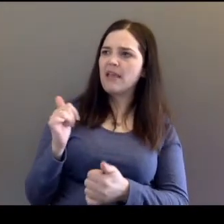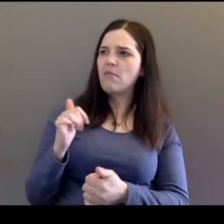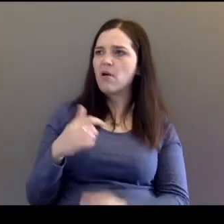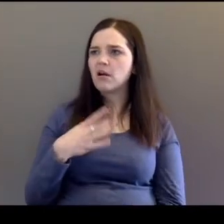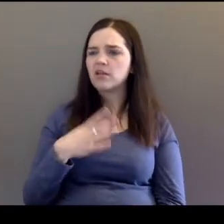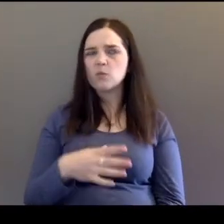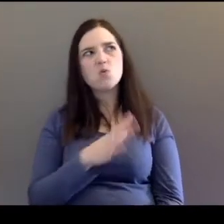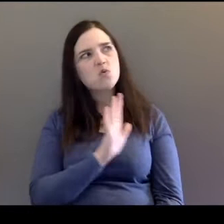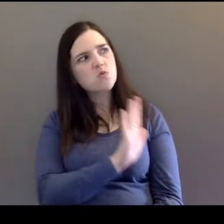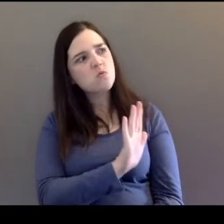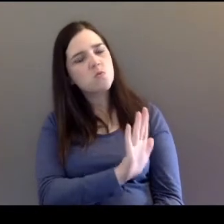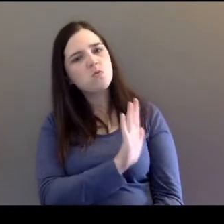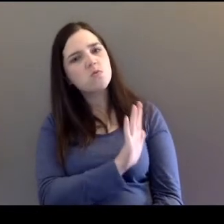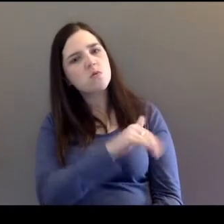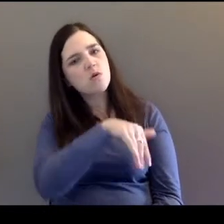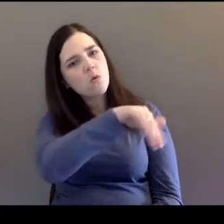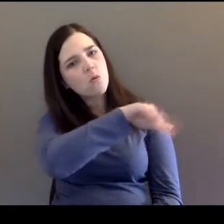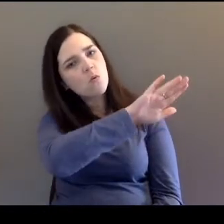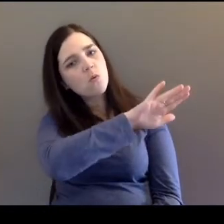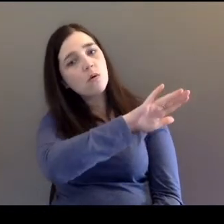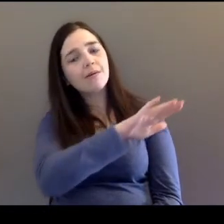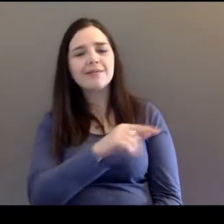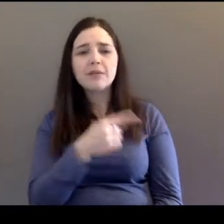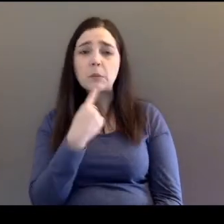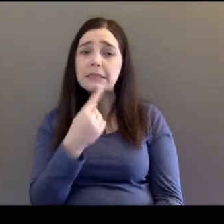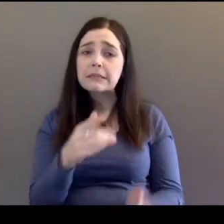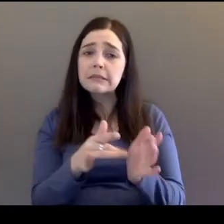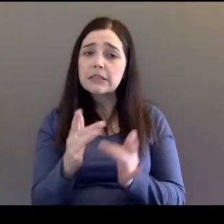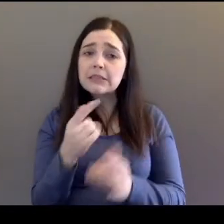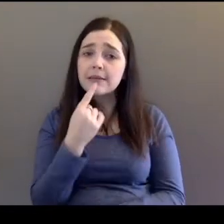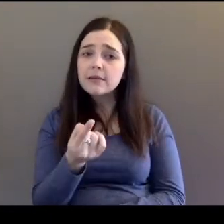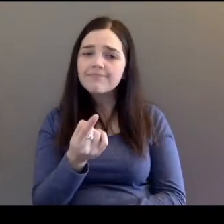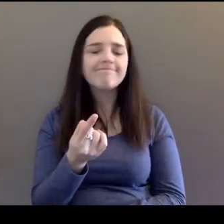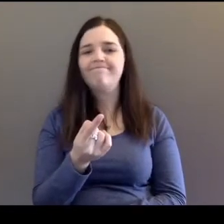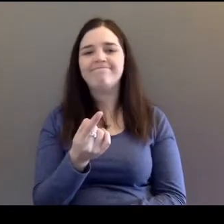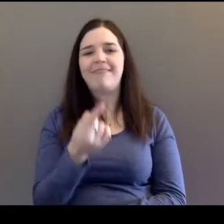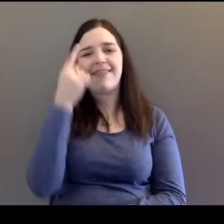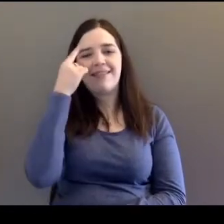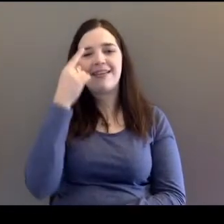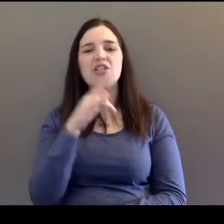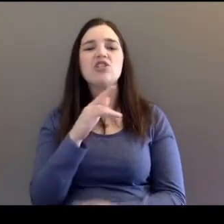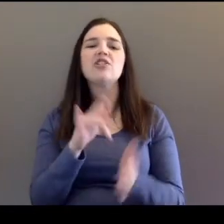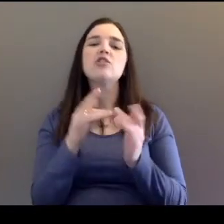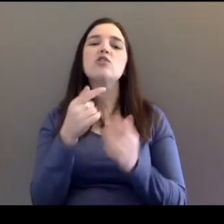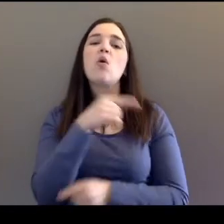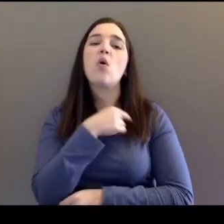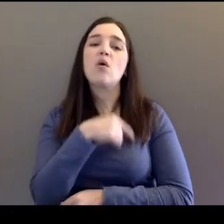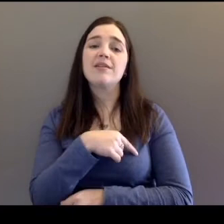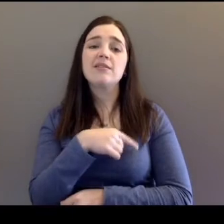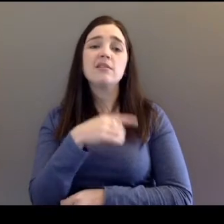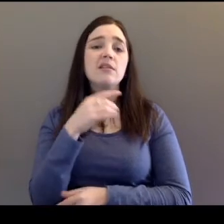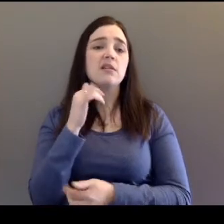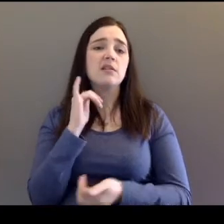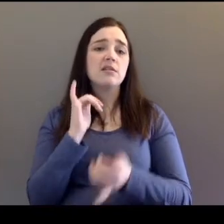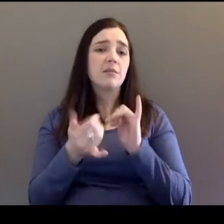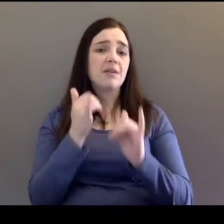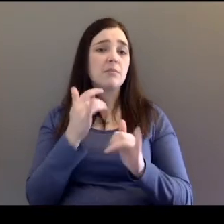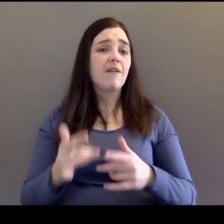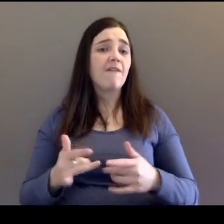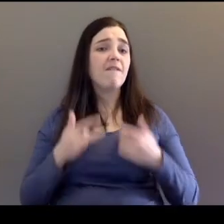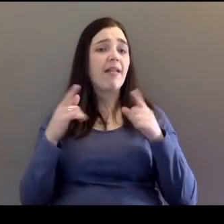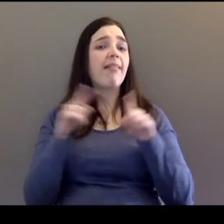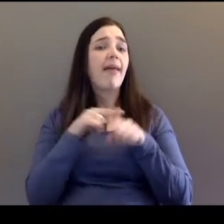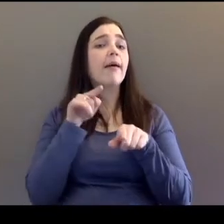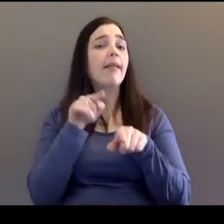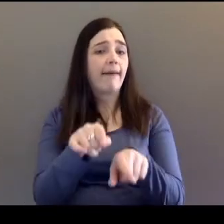you what you want? Is that what Jesus is saying? Well, I think Jesus is being honest and saying sometimes it might feel like that as we